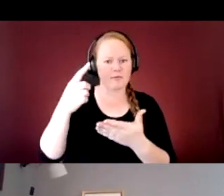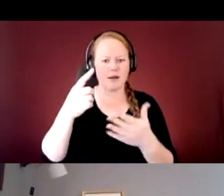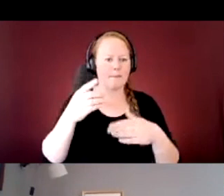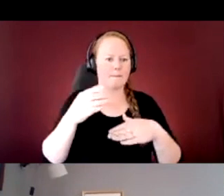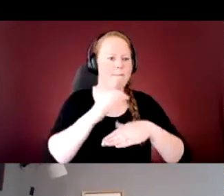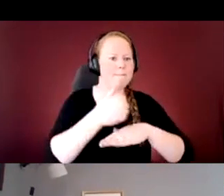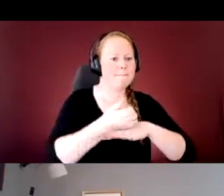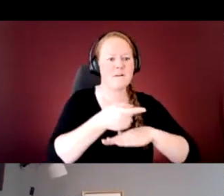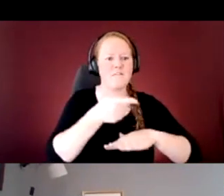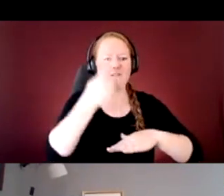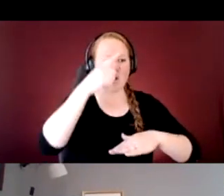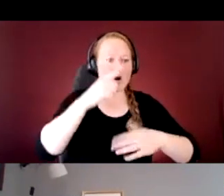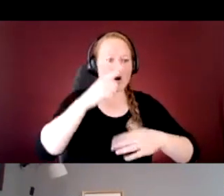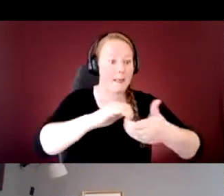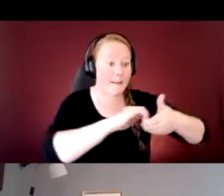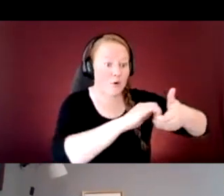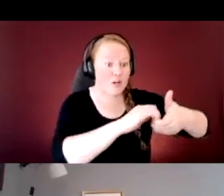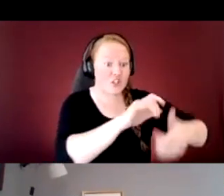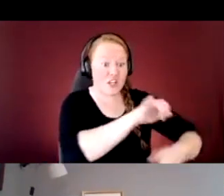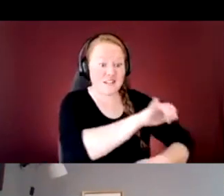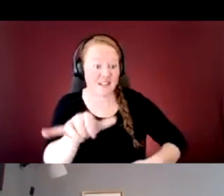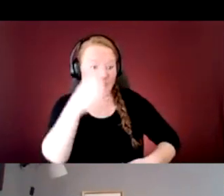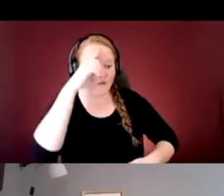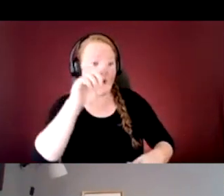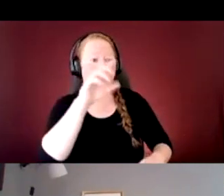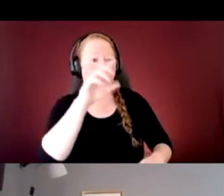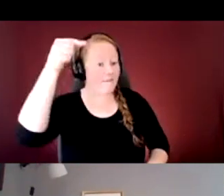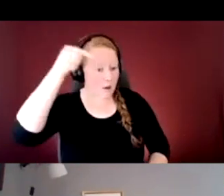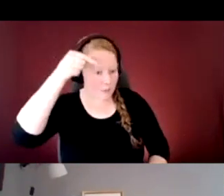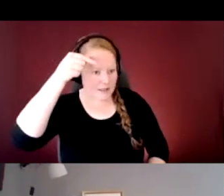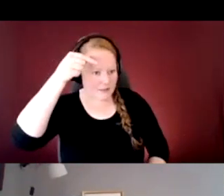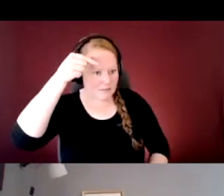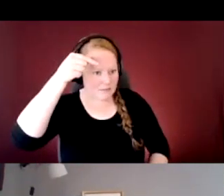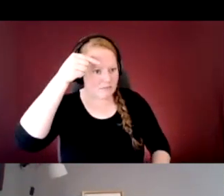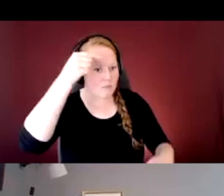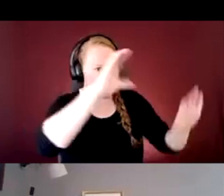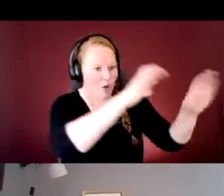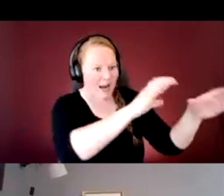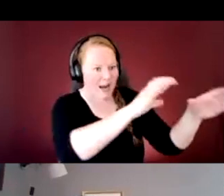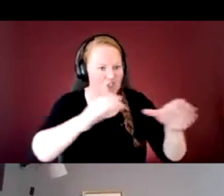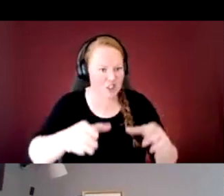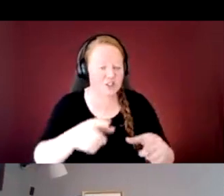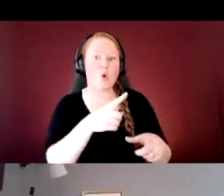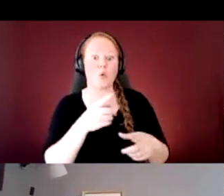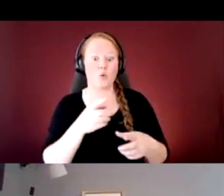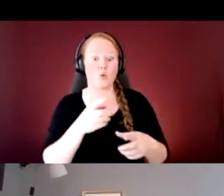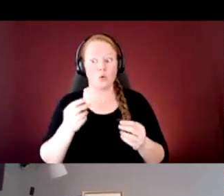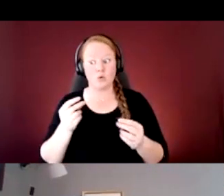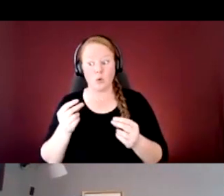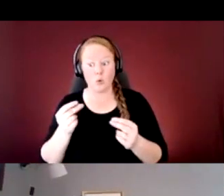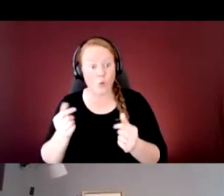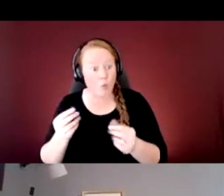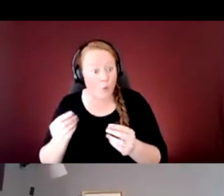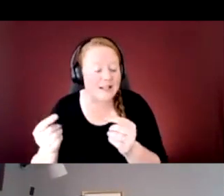collaboration among and between the branches of government so that quickly and efficiently